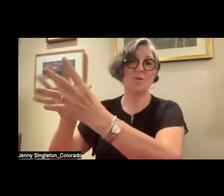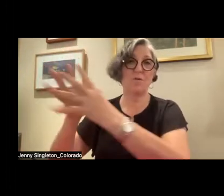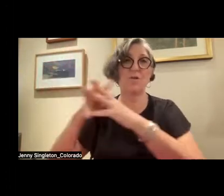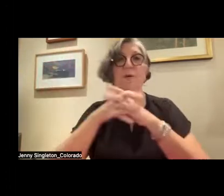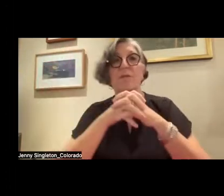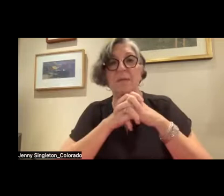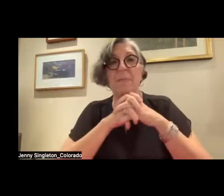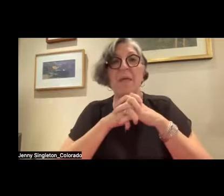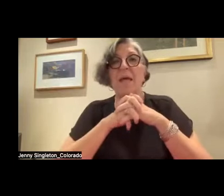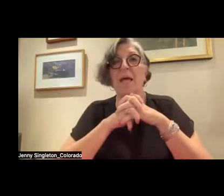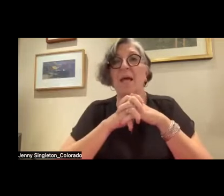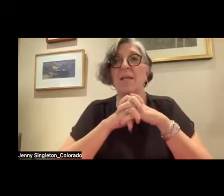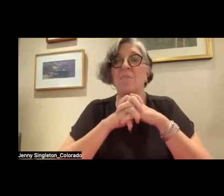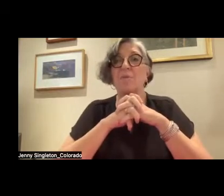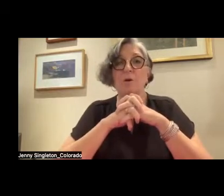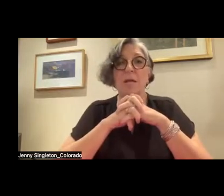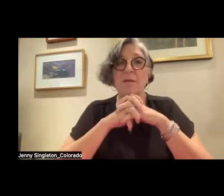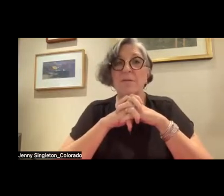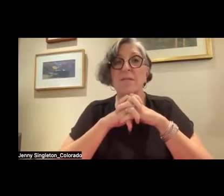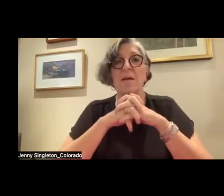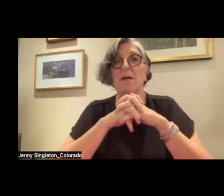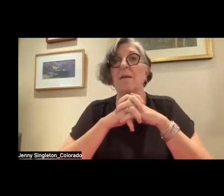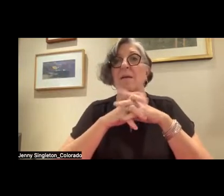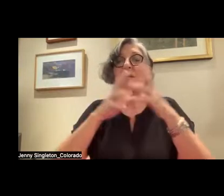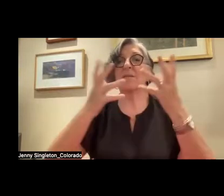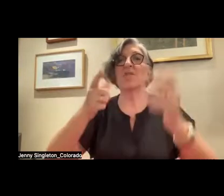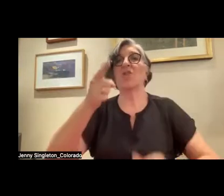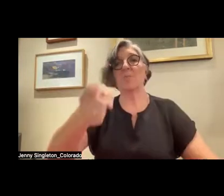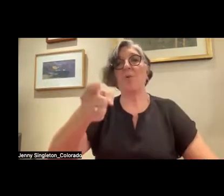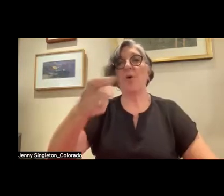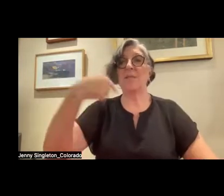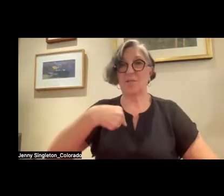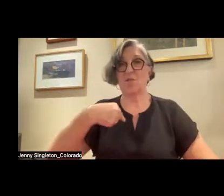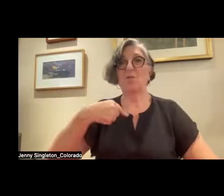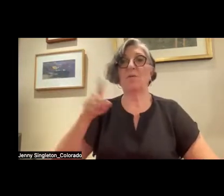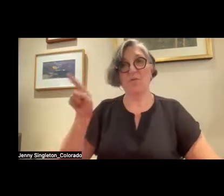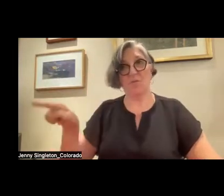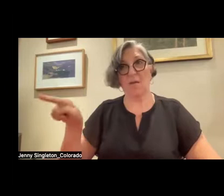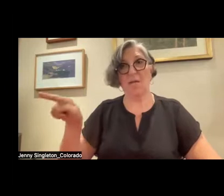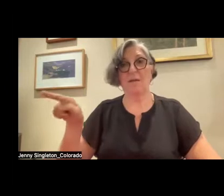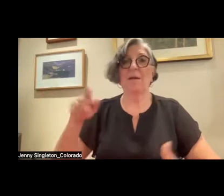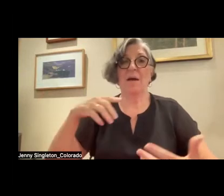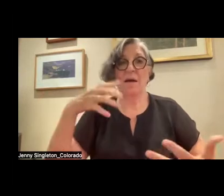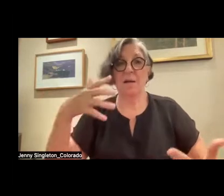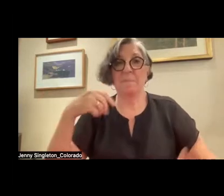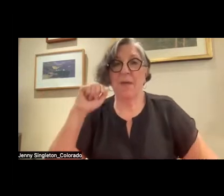your third person. And pronouns are essentially points to those